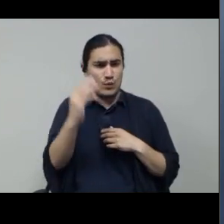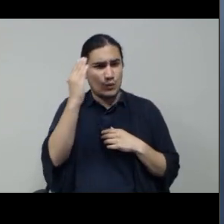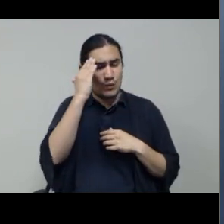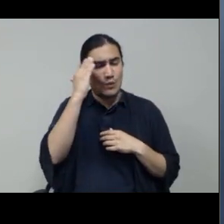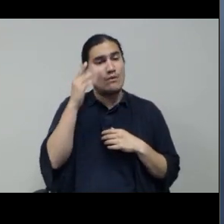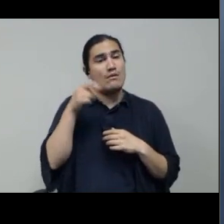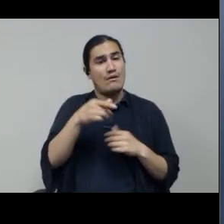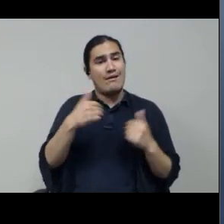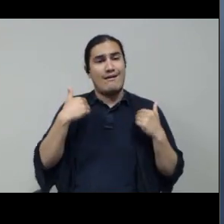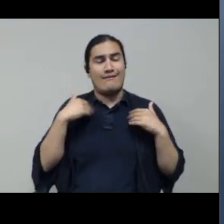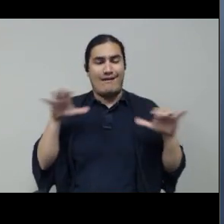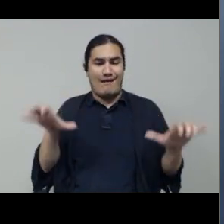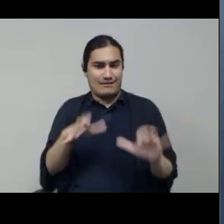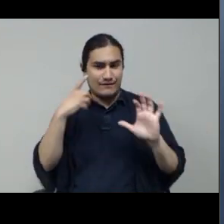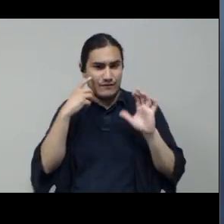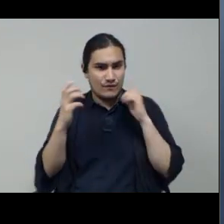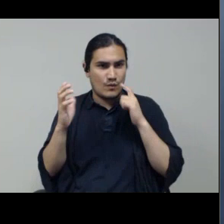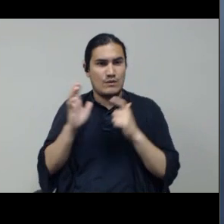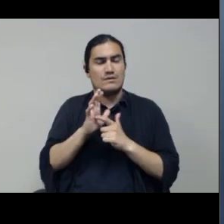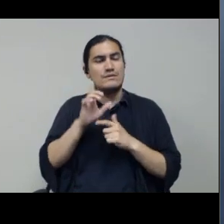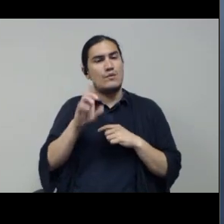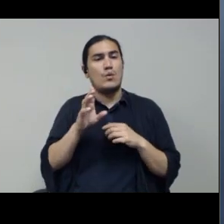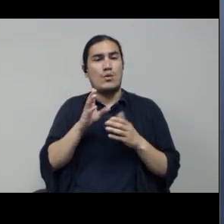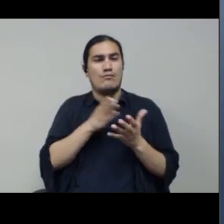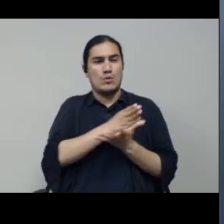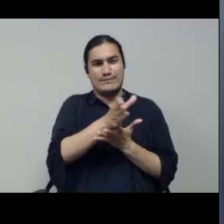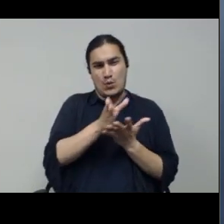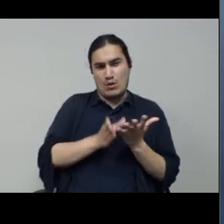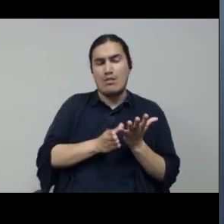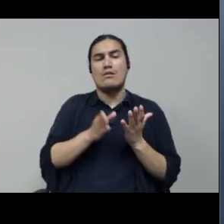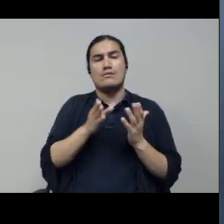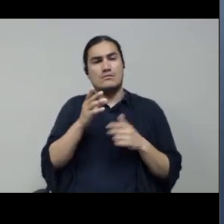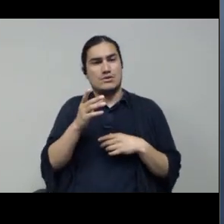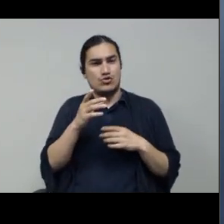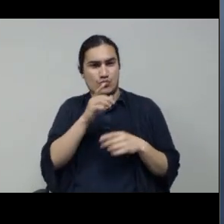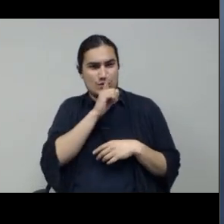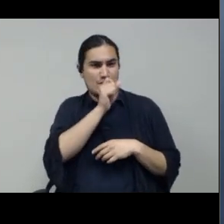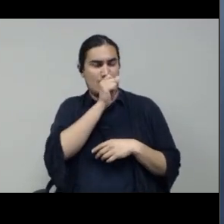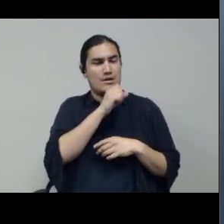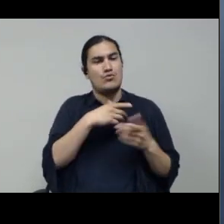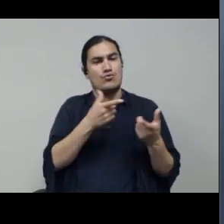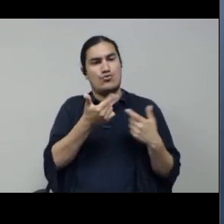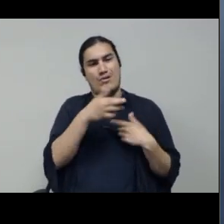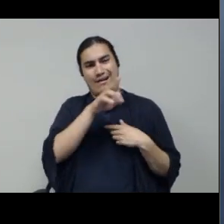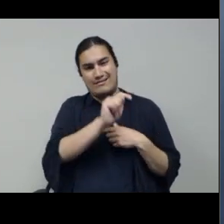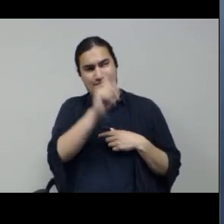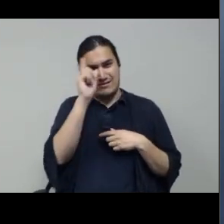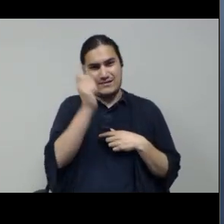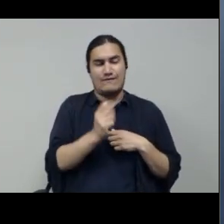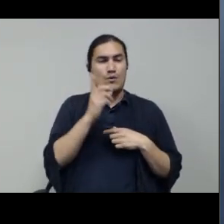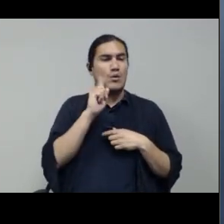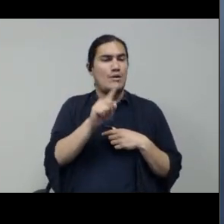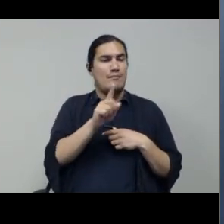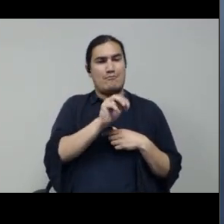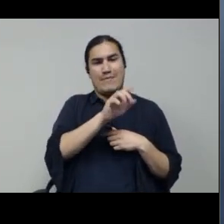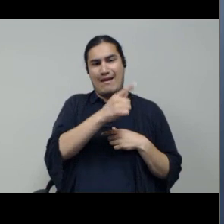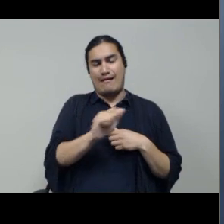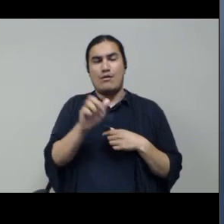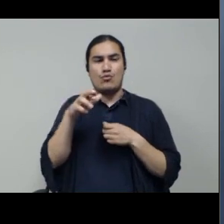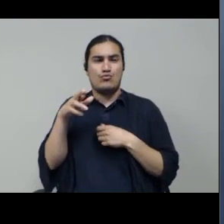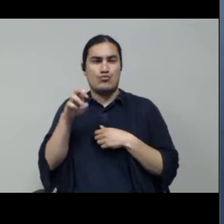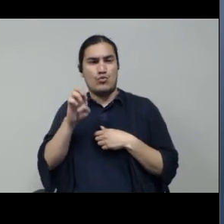is an active notice for multimodal project discretionary grants, which combines the infra, mega, and rural programs. The